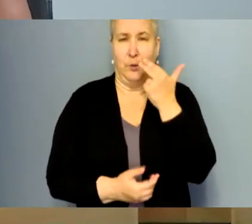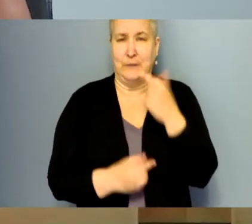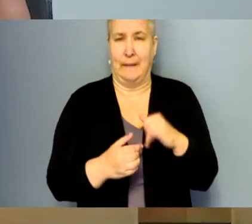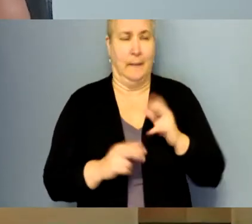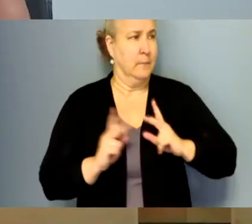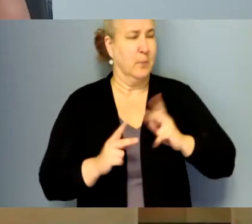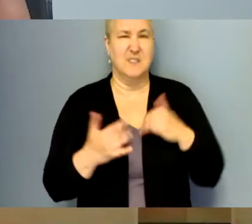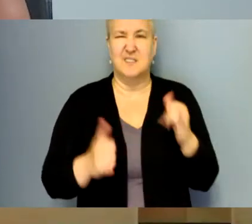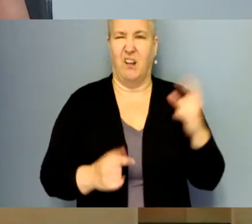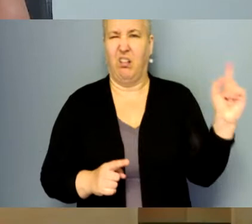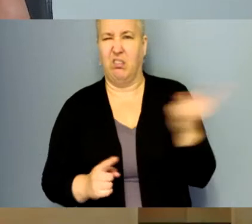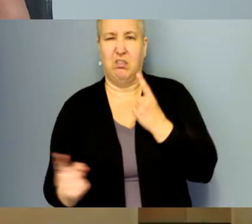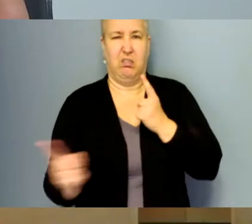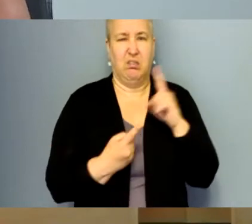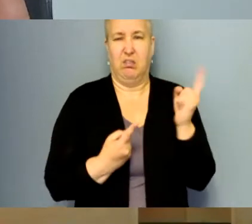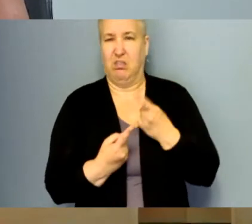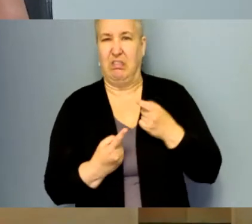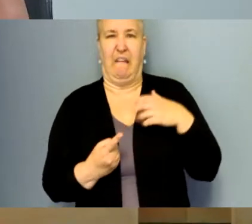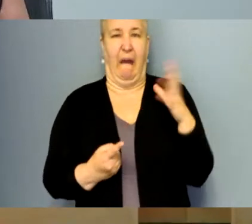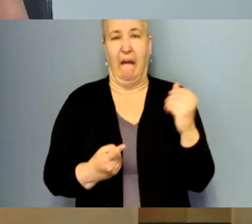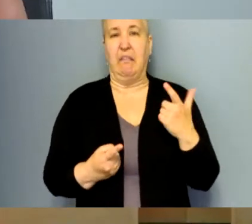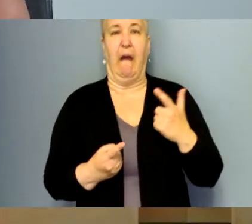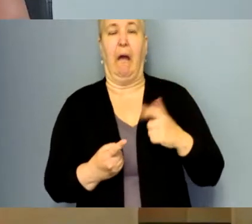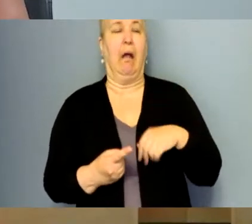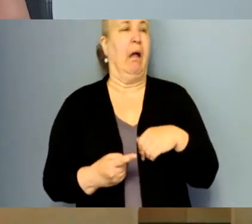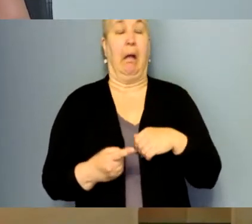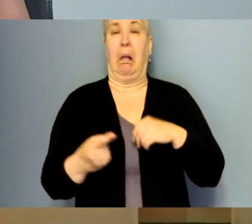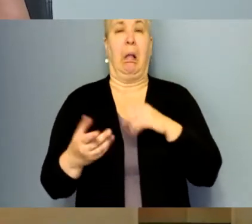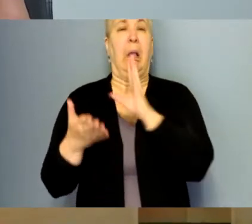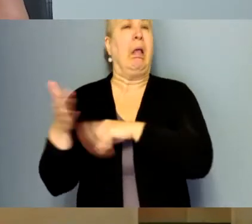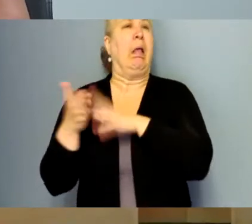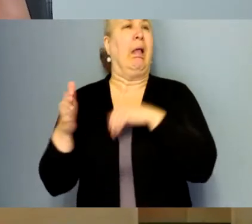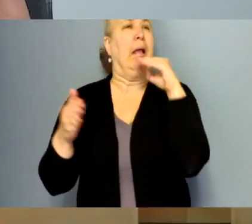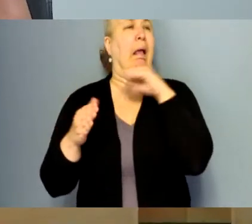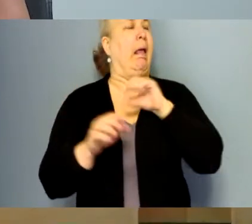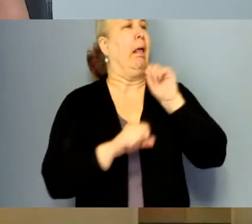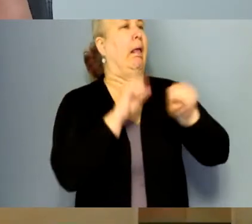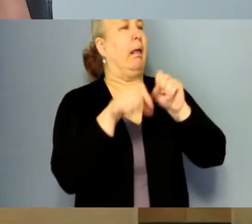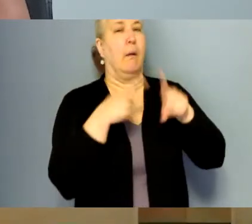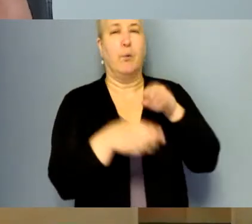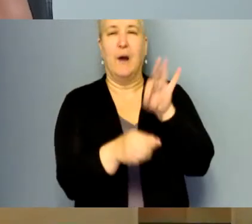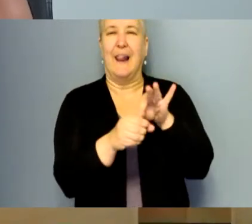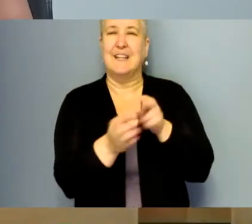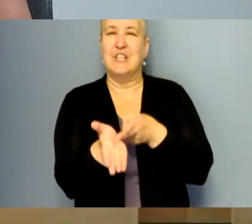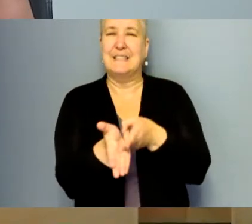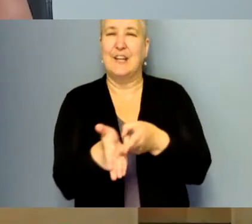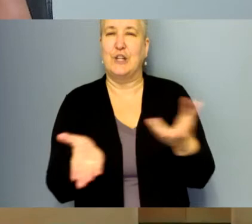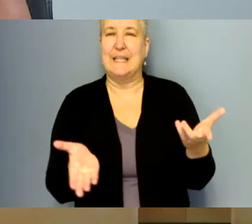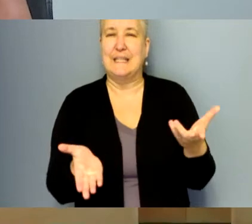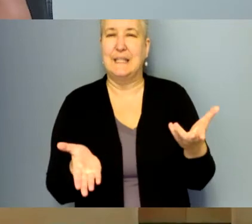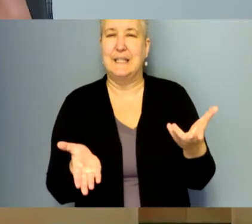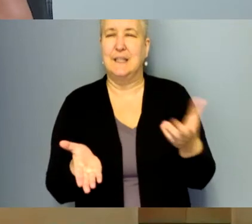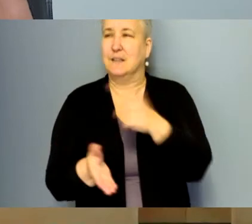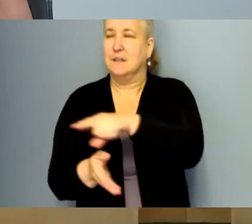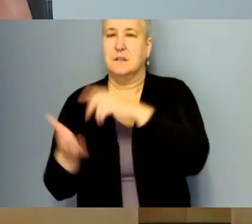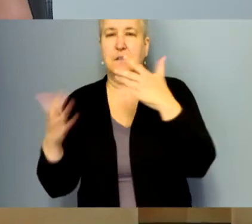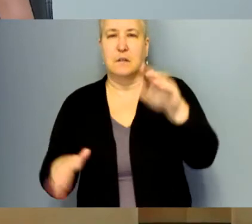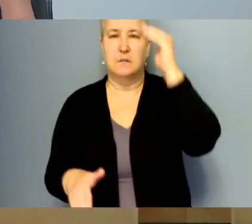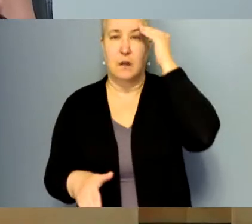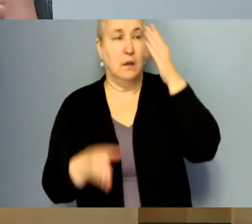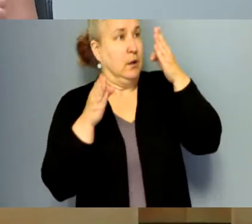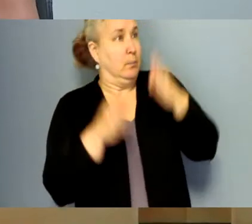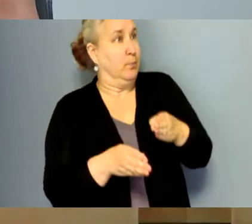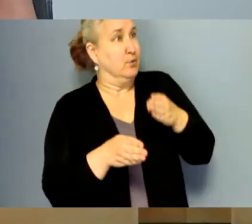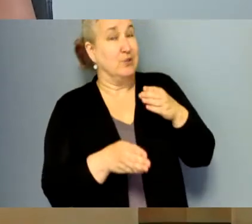are still coming up here and they are parroting lies about election integrity, even after they know that the person they